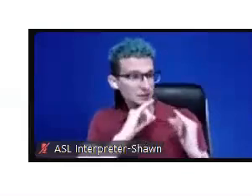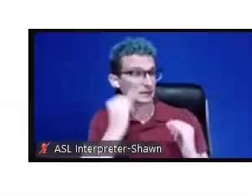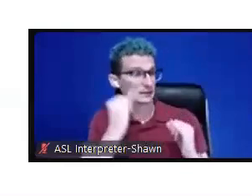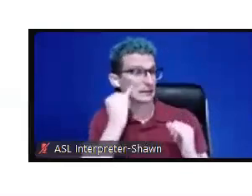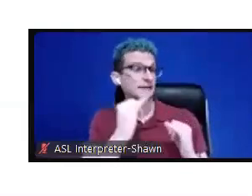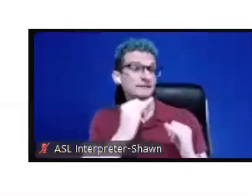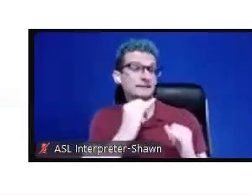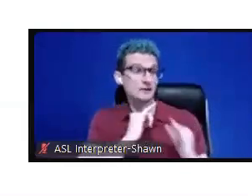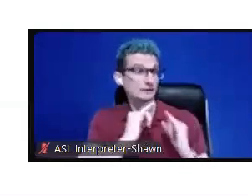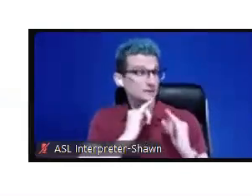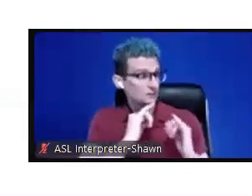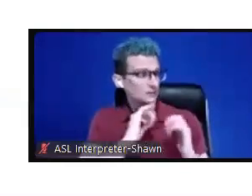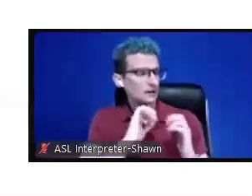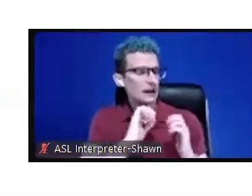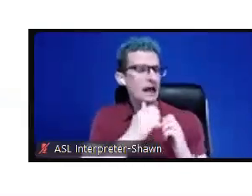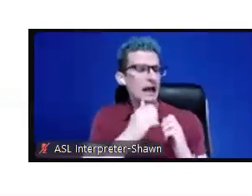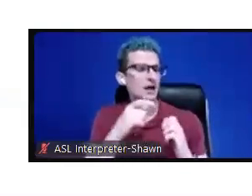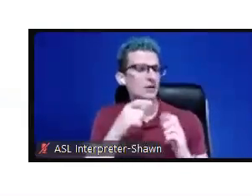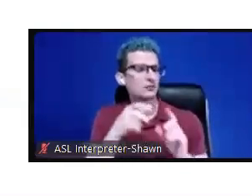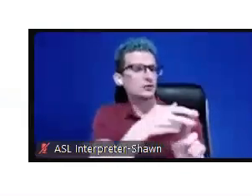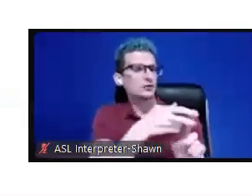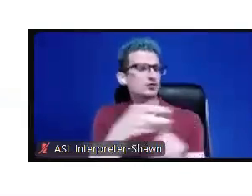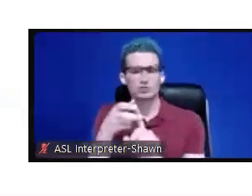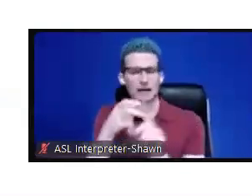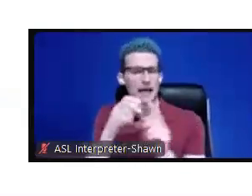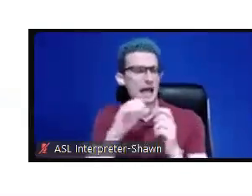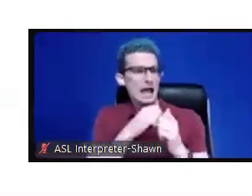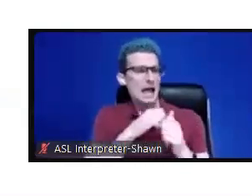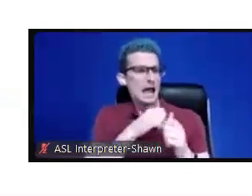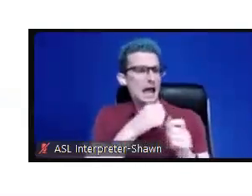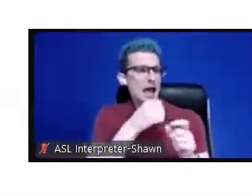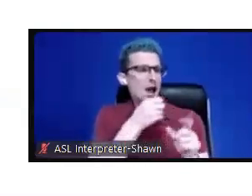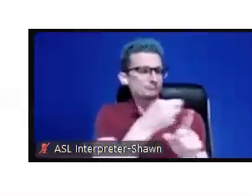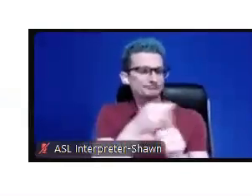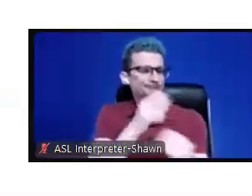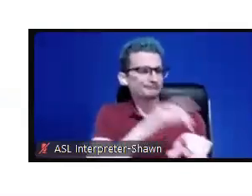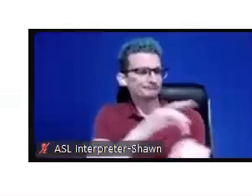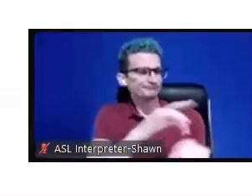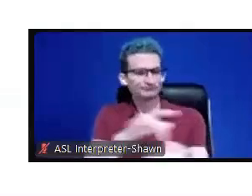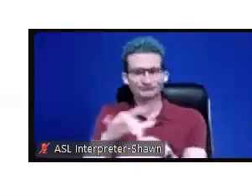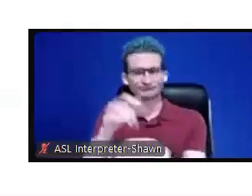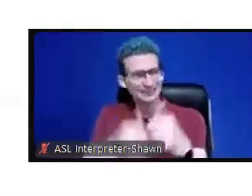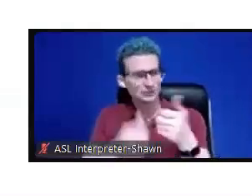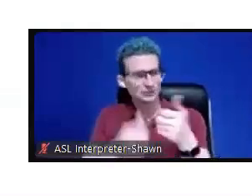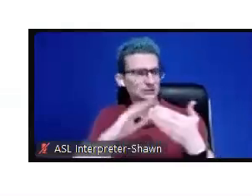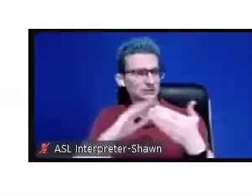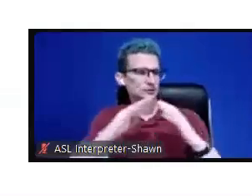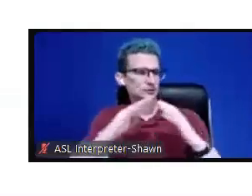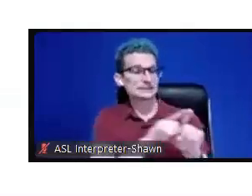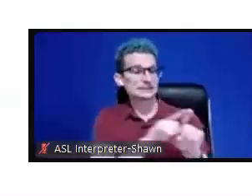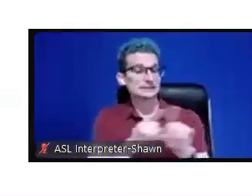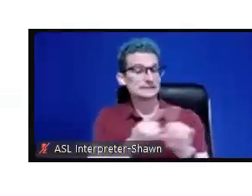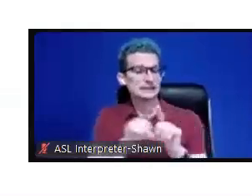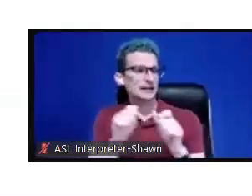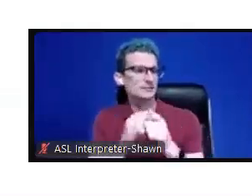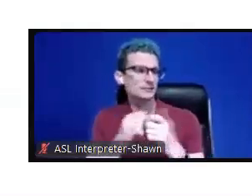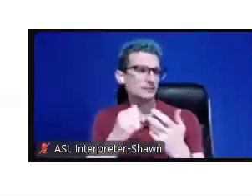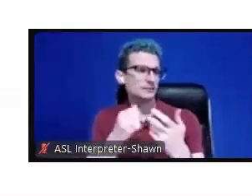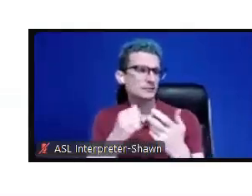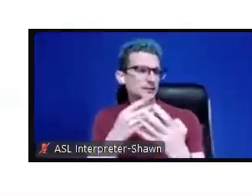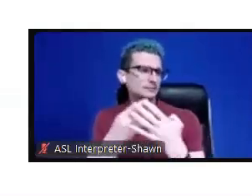you recruit? How will you go out and hit every community? Same thing with the offender population. We know